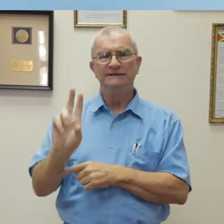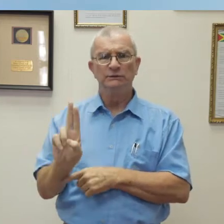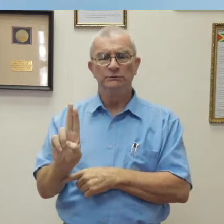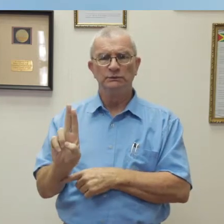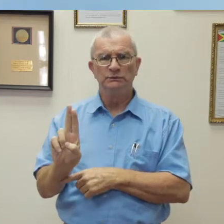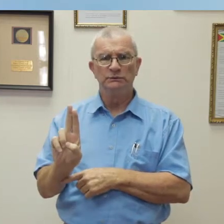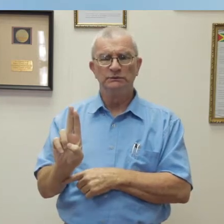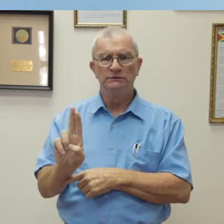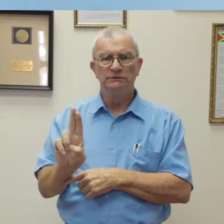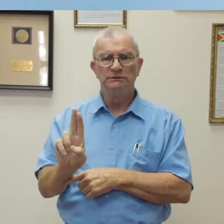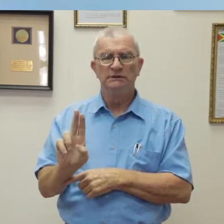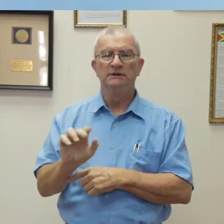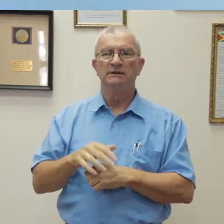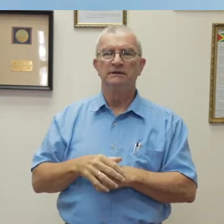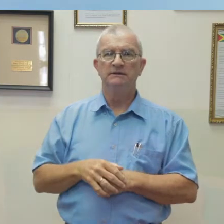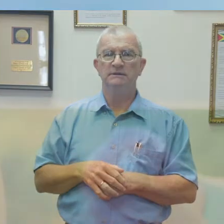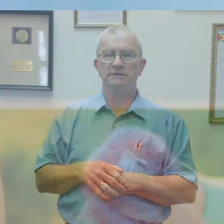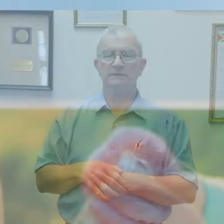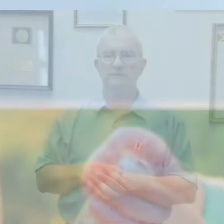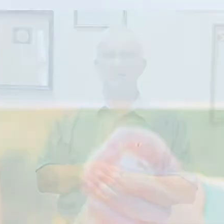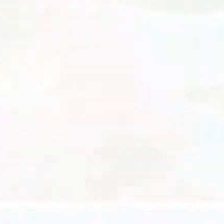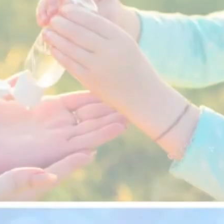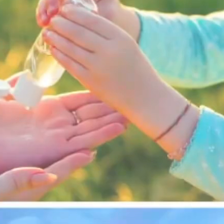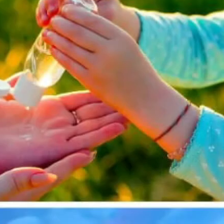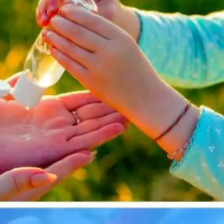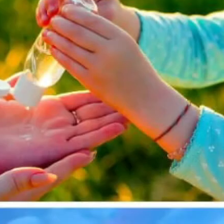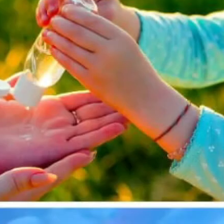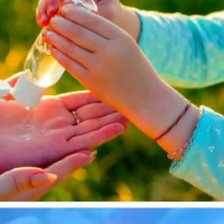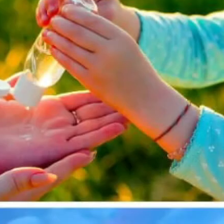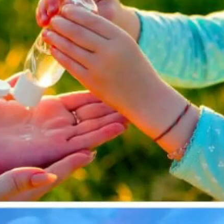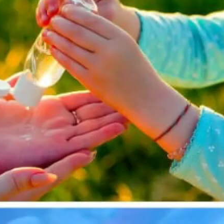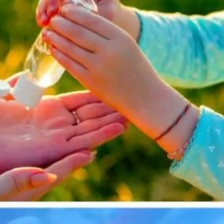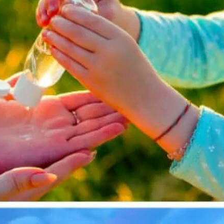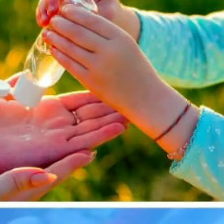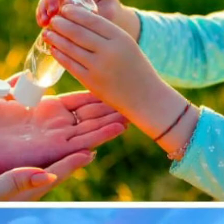and require ICU care.